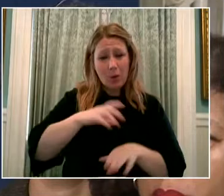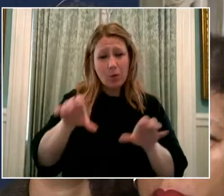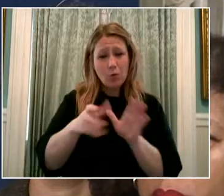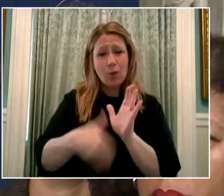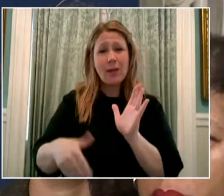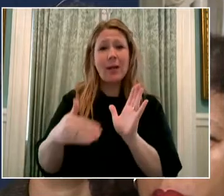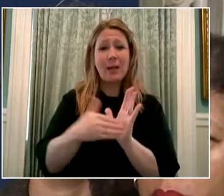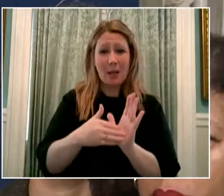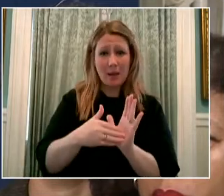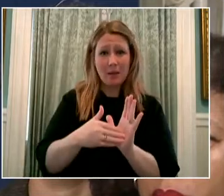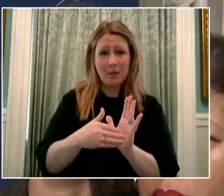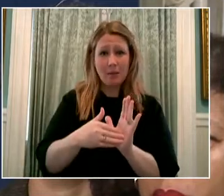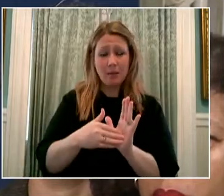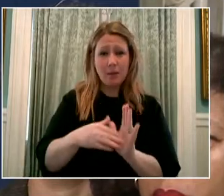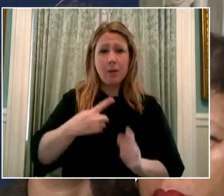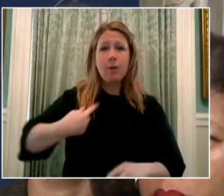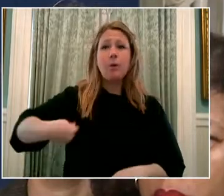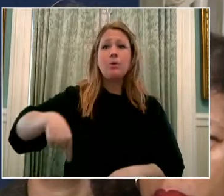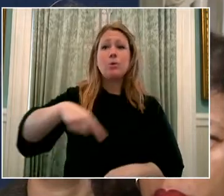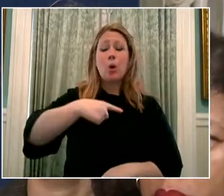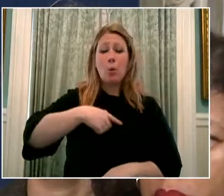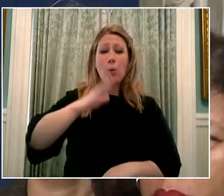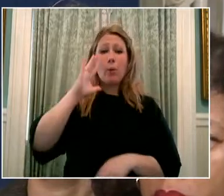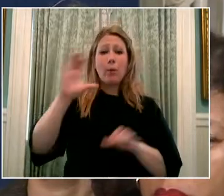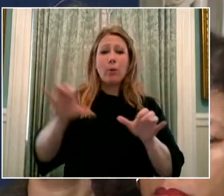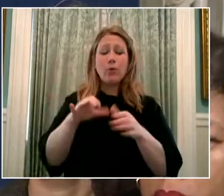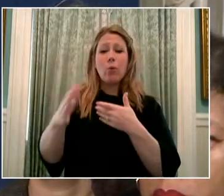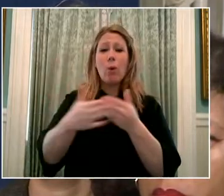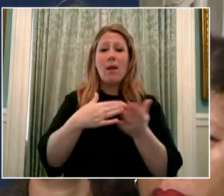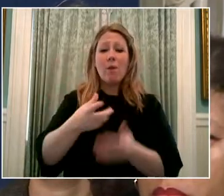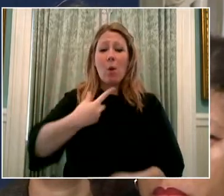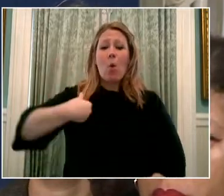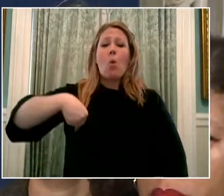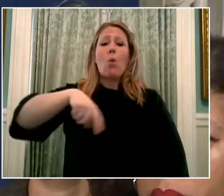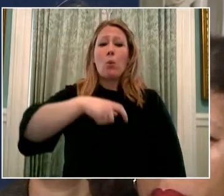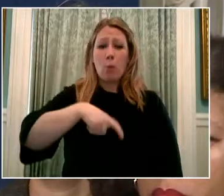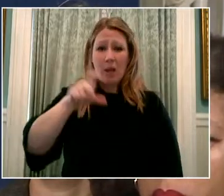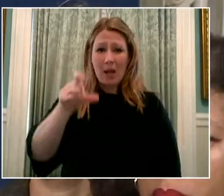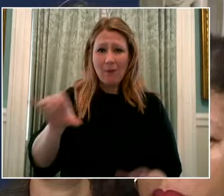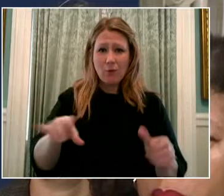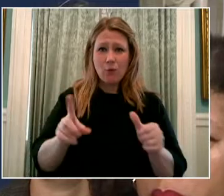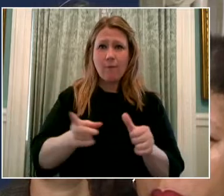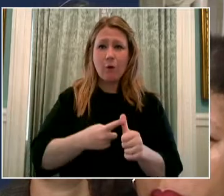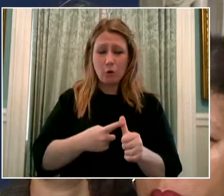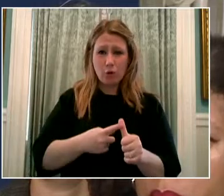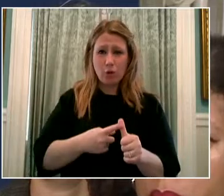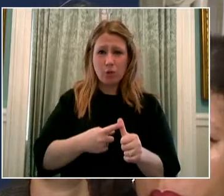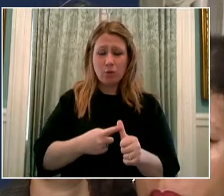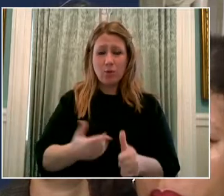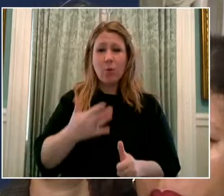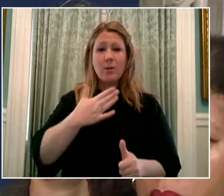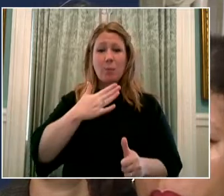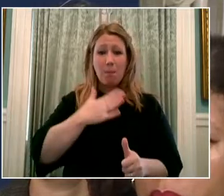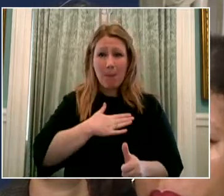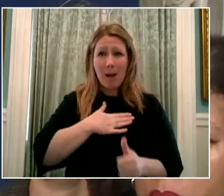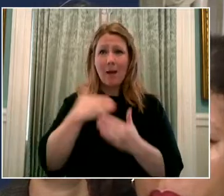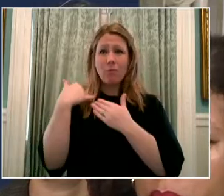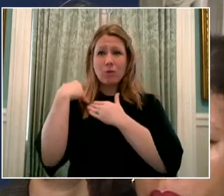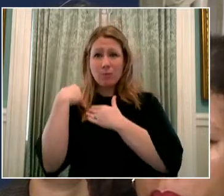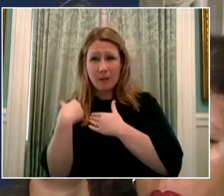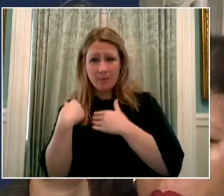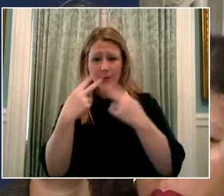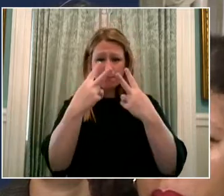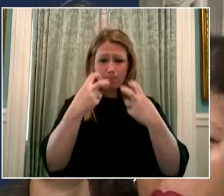what we have to do first. Before we go to New Yorkers with another step, it is my responsibility to look into my own